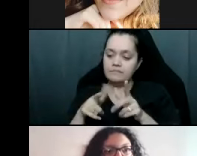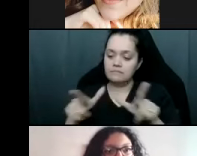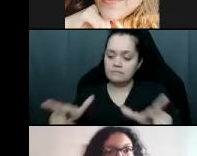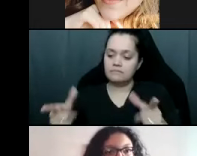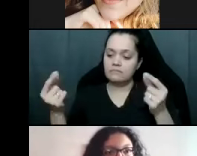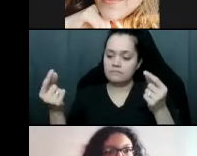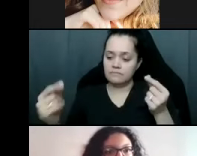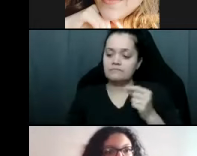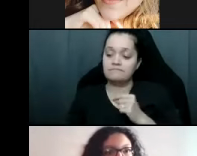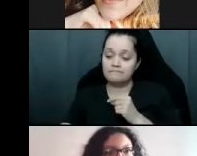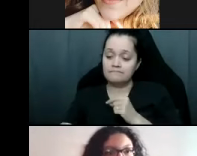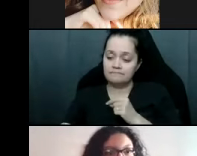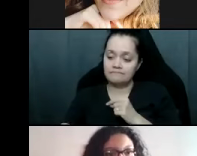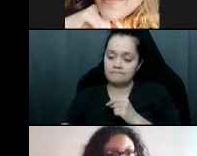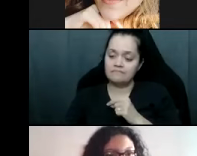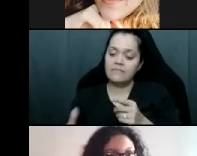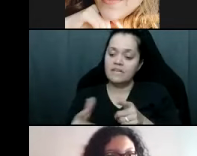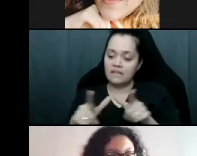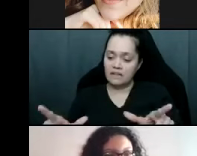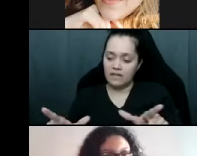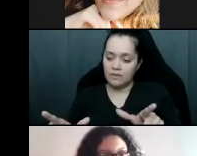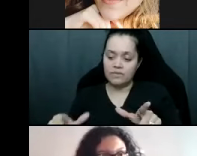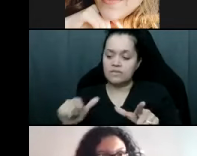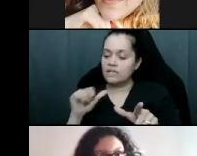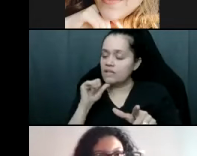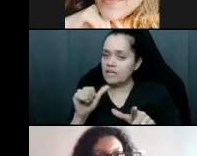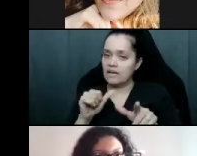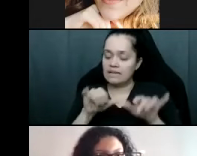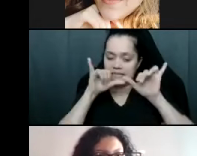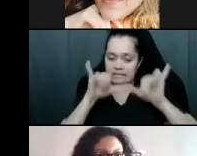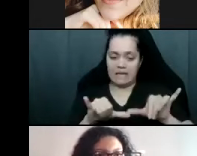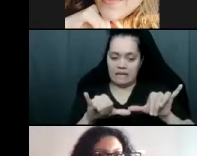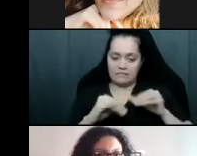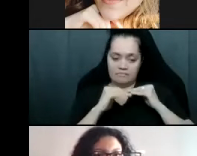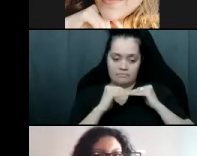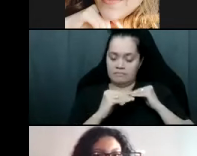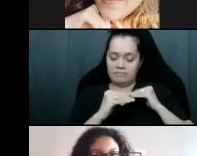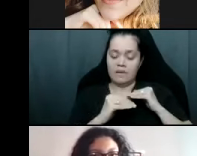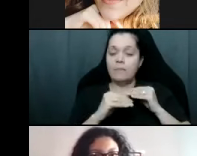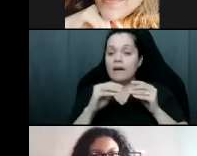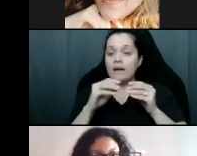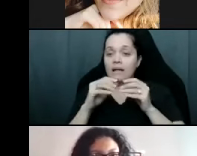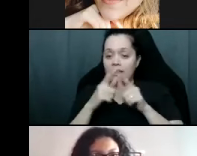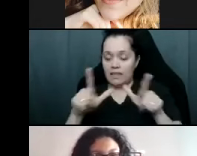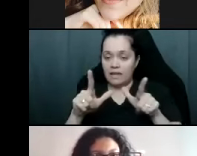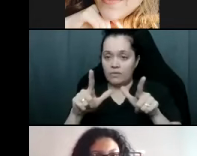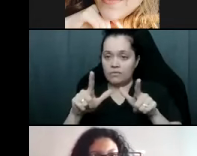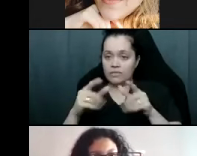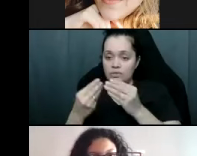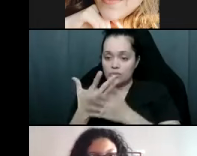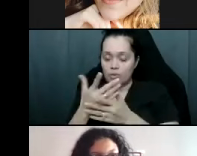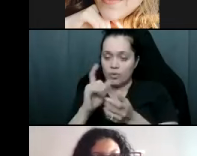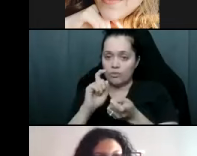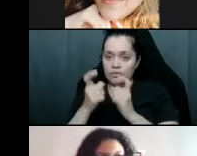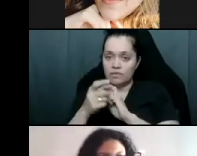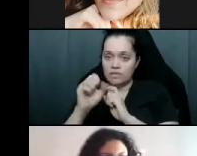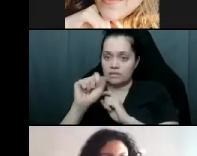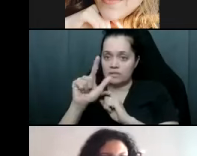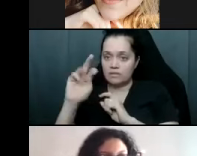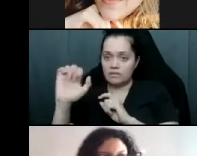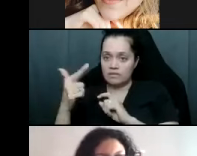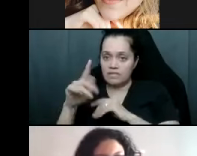does. Languages are not just set in stone. Languages evolve and change. Slang words enter